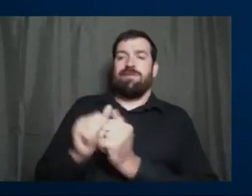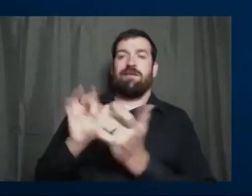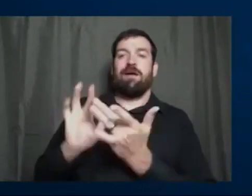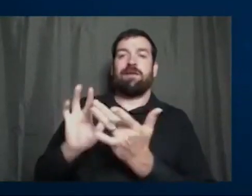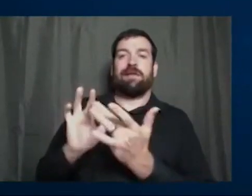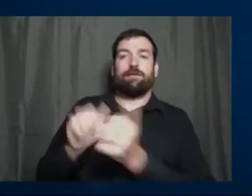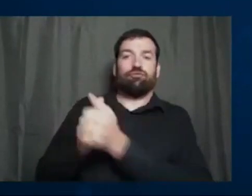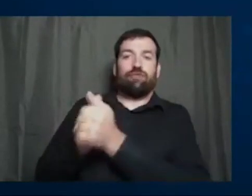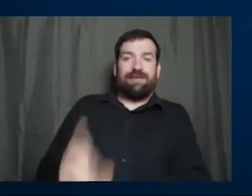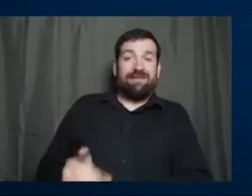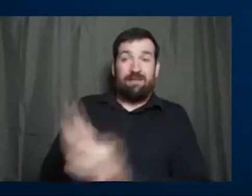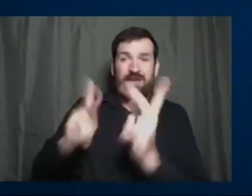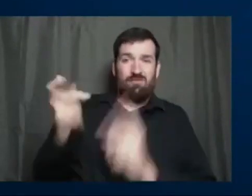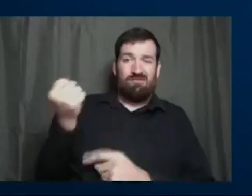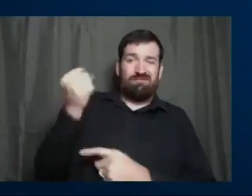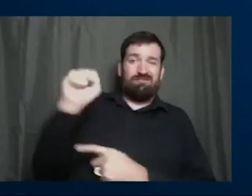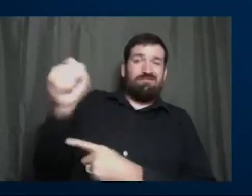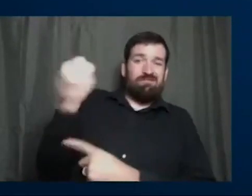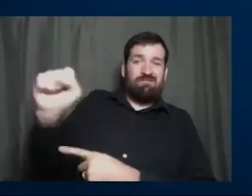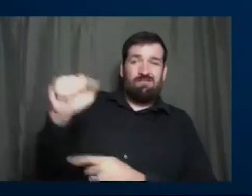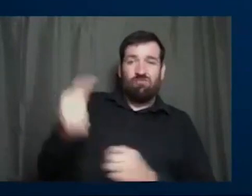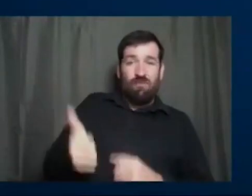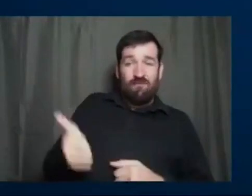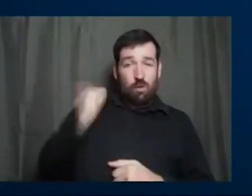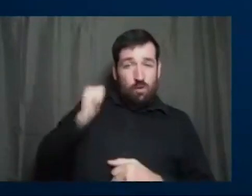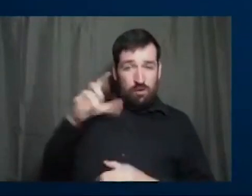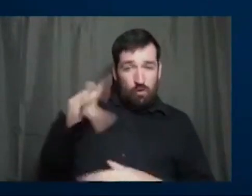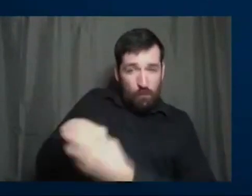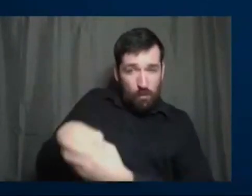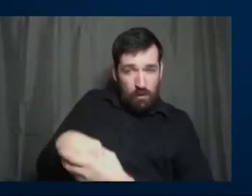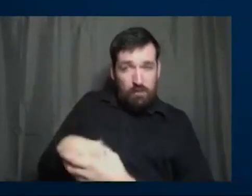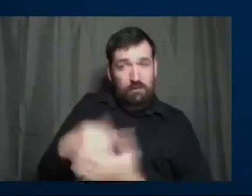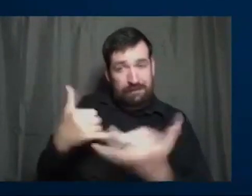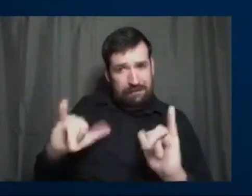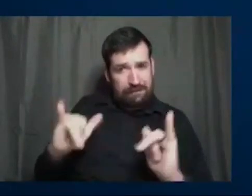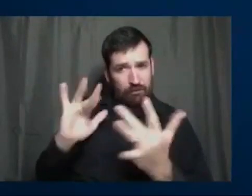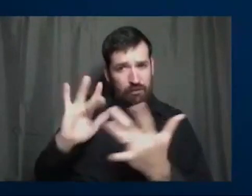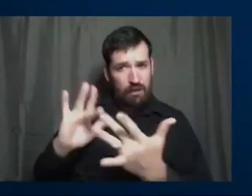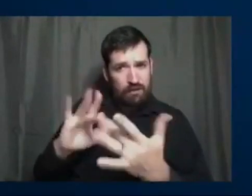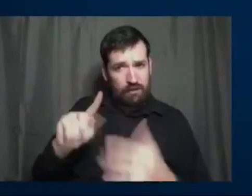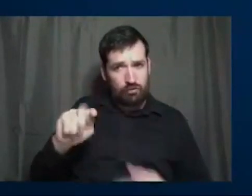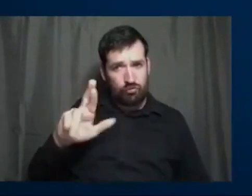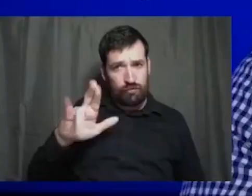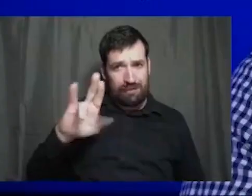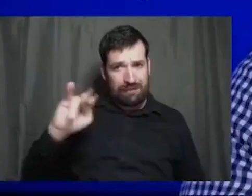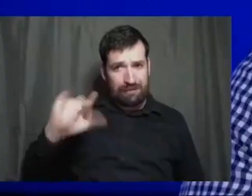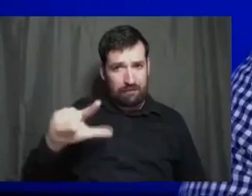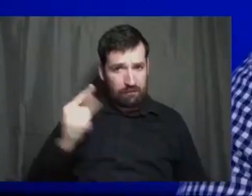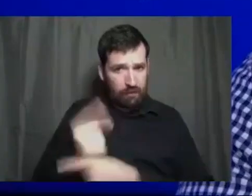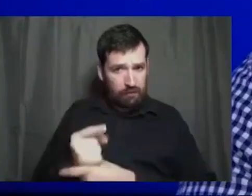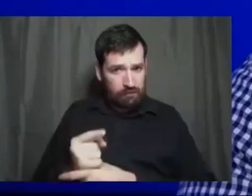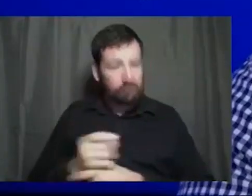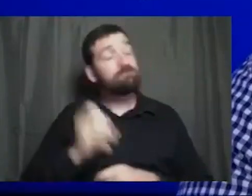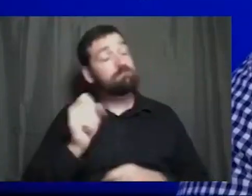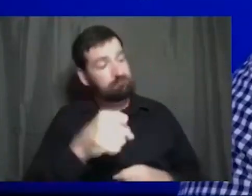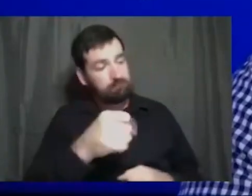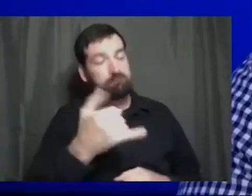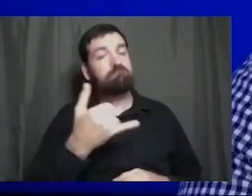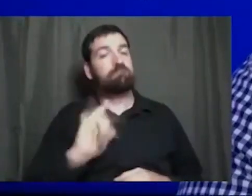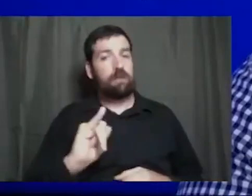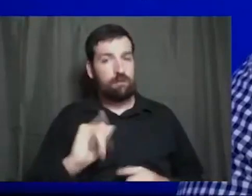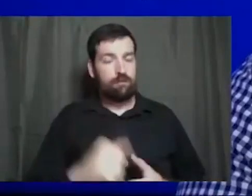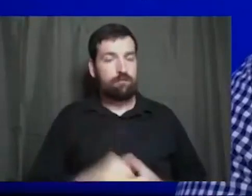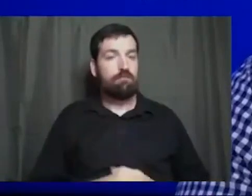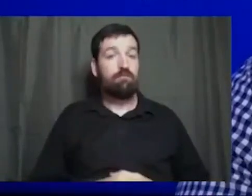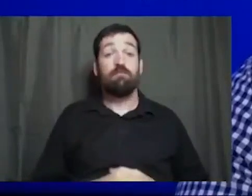any stories about that? We're still doing contact tracing, correct? Yeah, we're still doing contact tracing, and the states